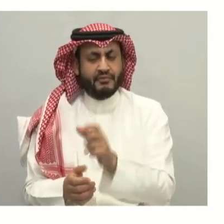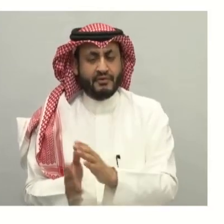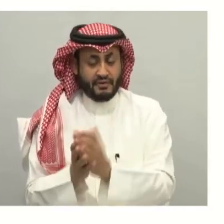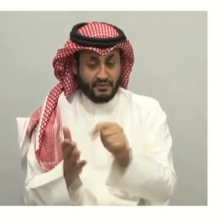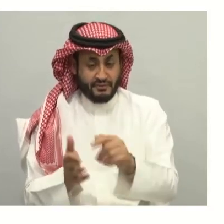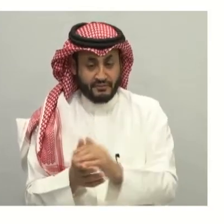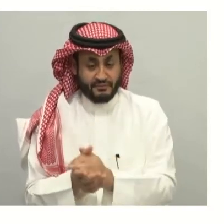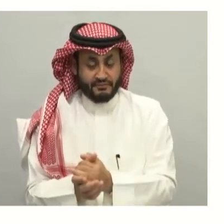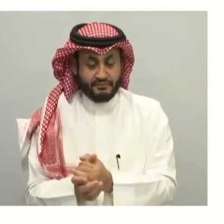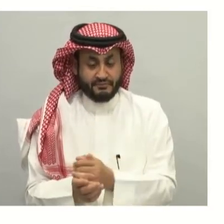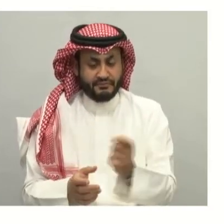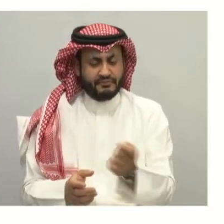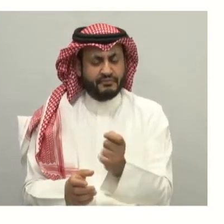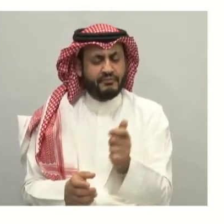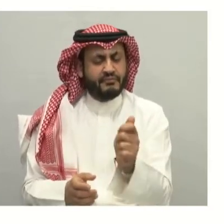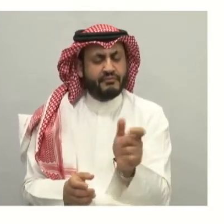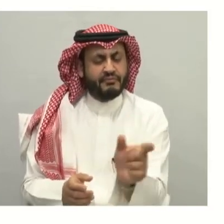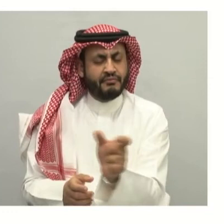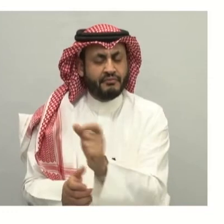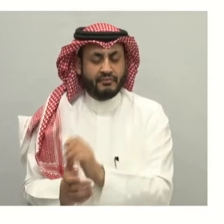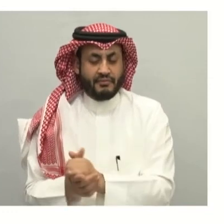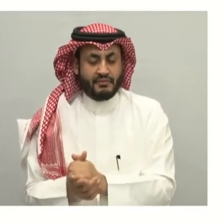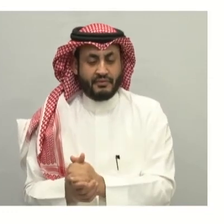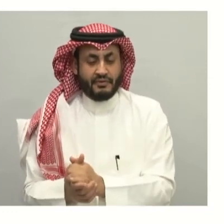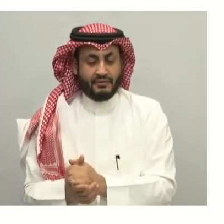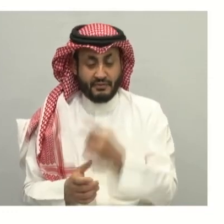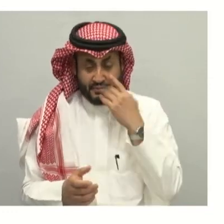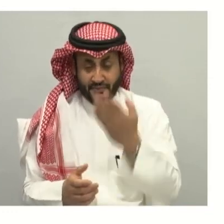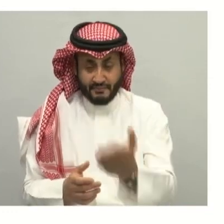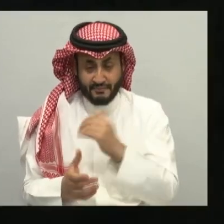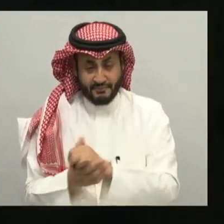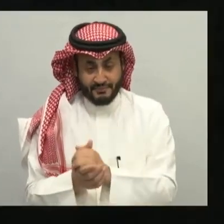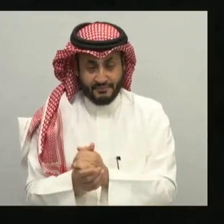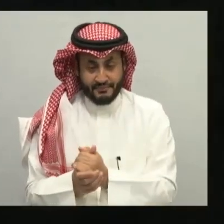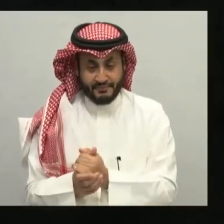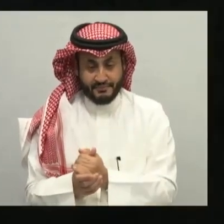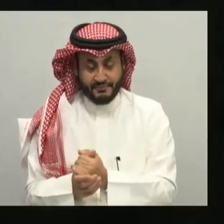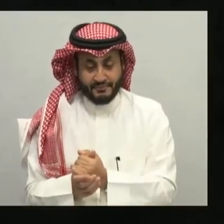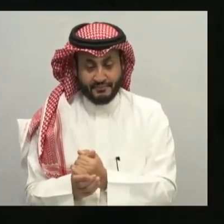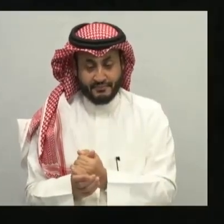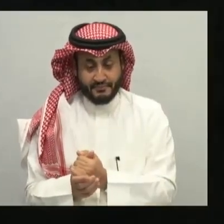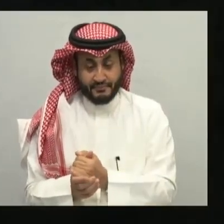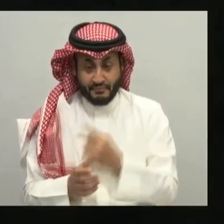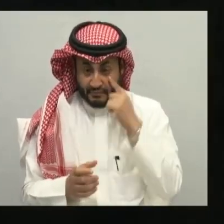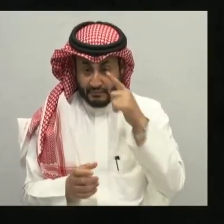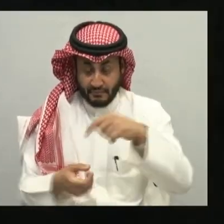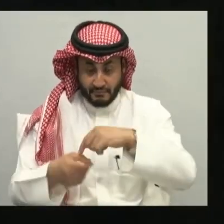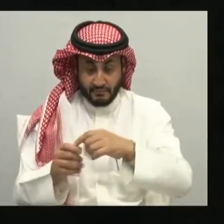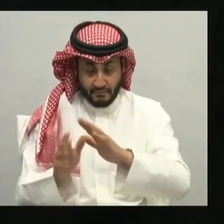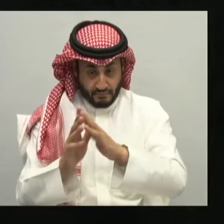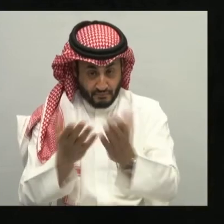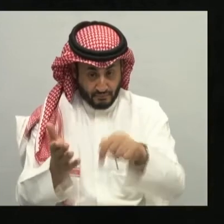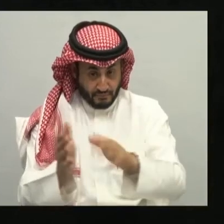notebook, write the missing words. Ready? So show me your pencils, open